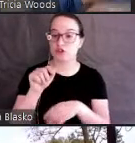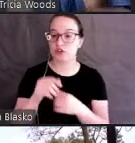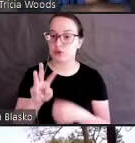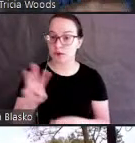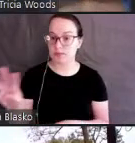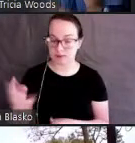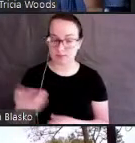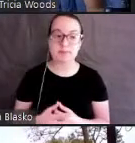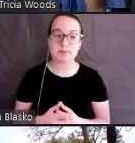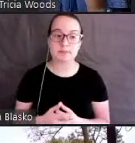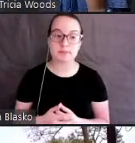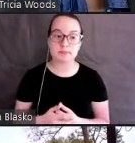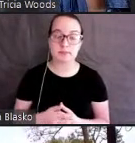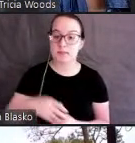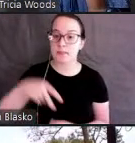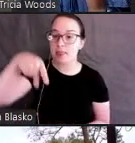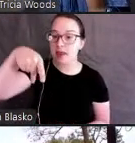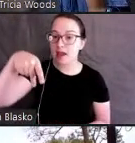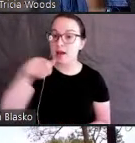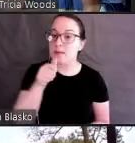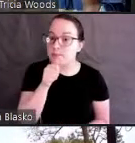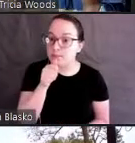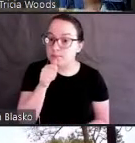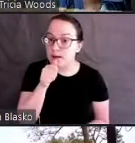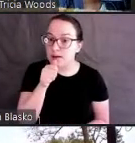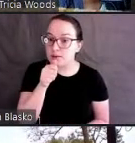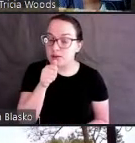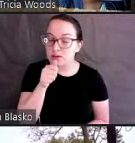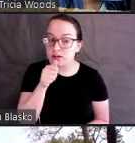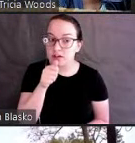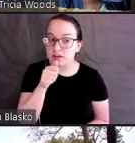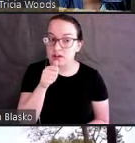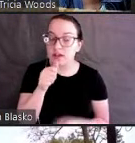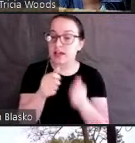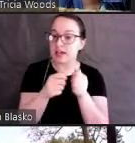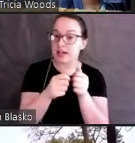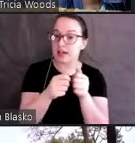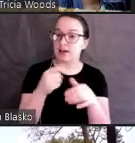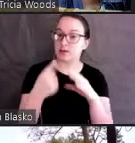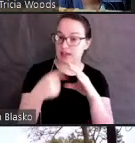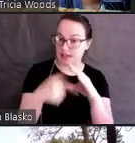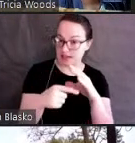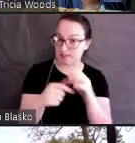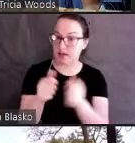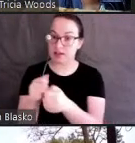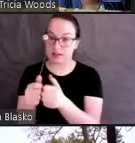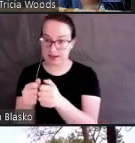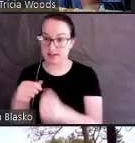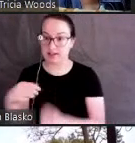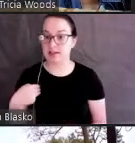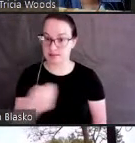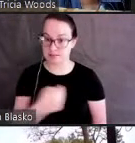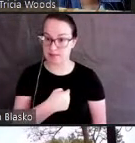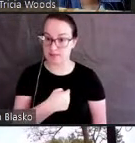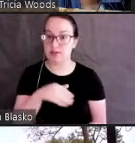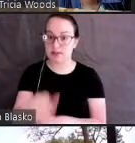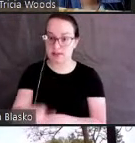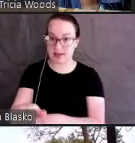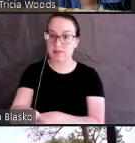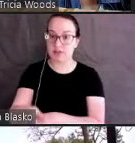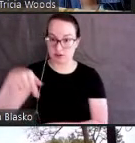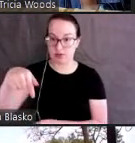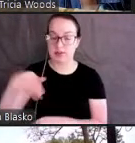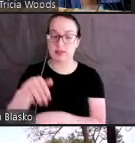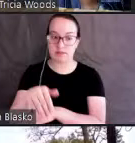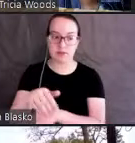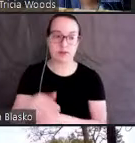The password will be emailed and texted to the members this afternoon. So then also posted